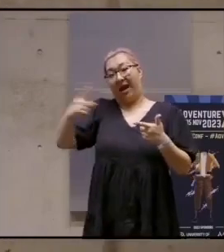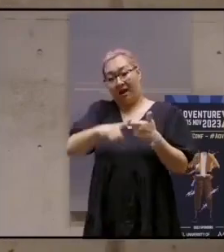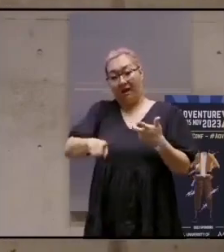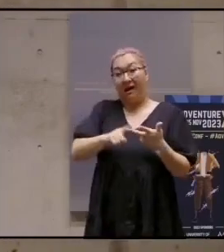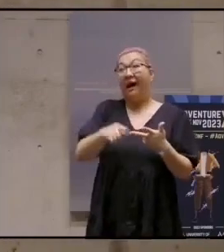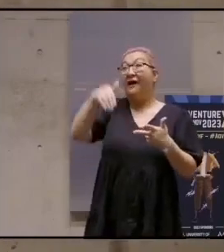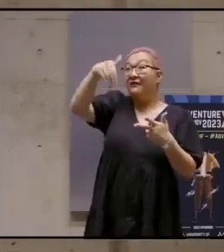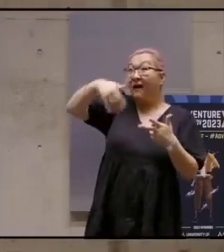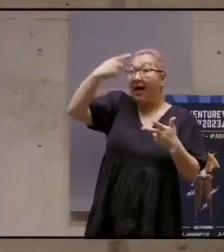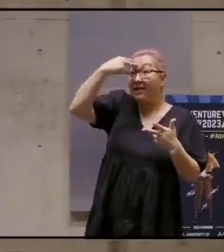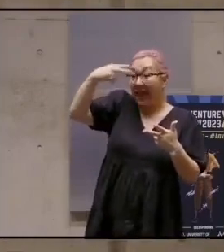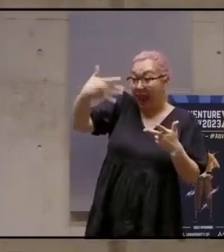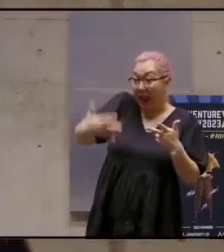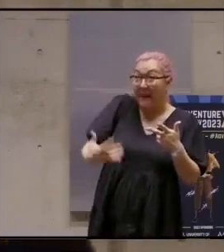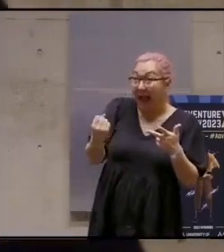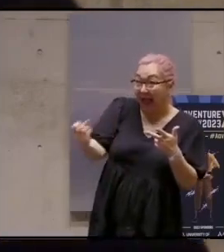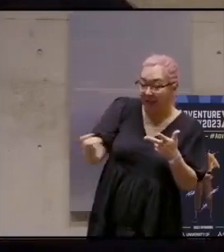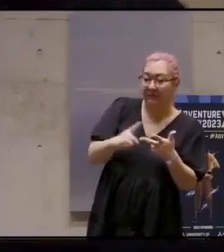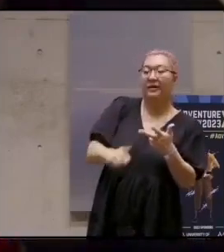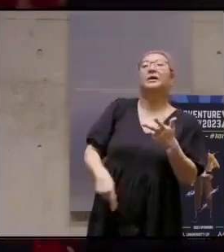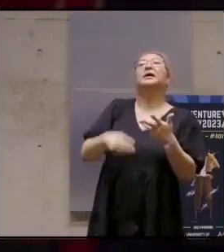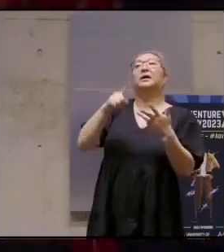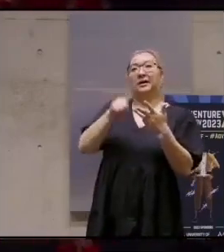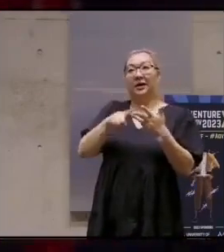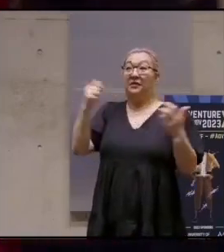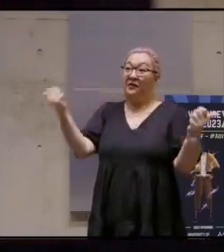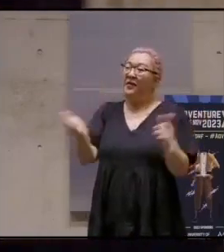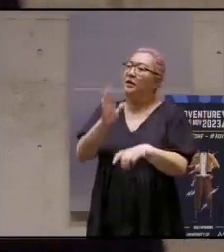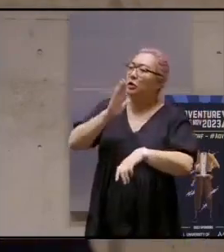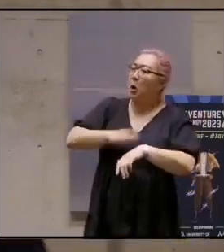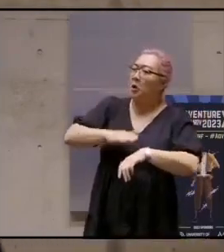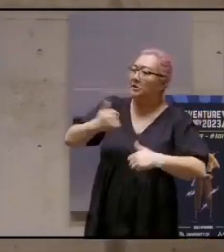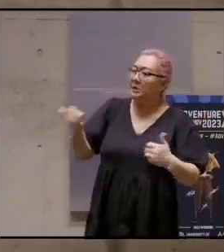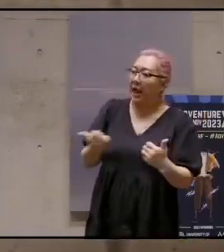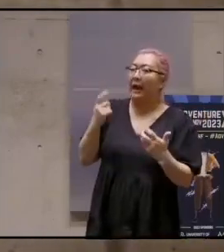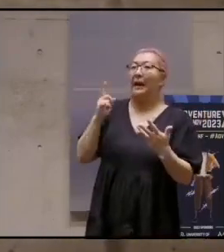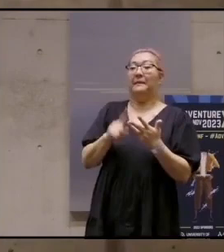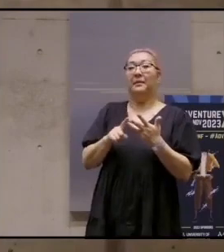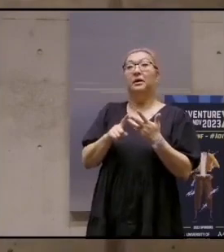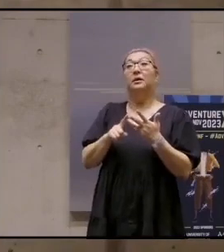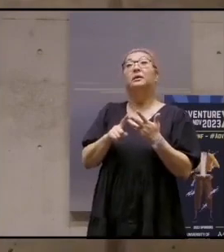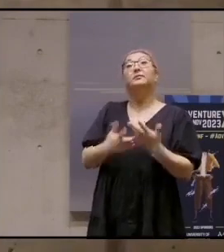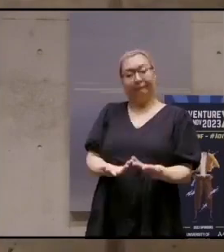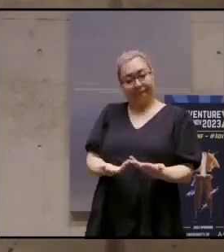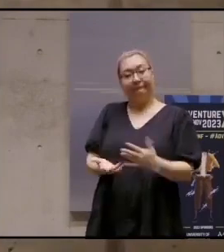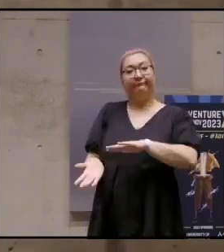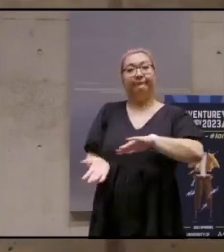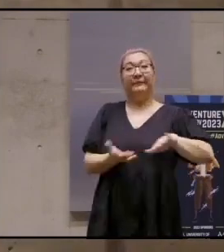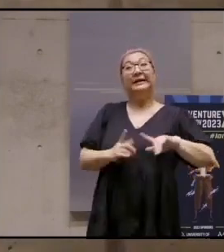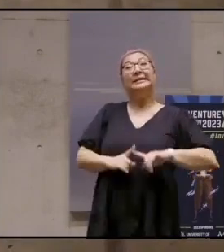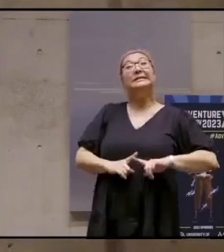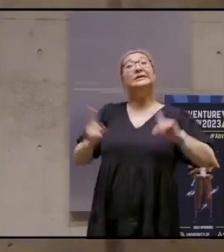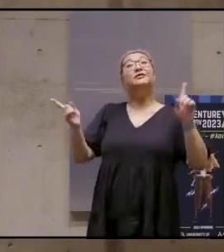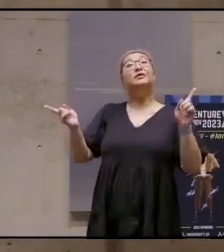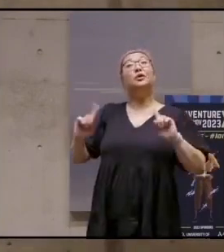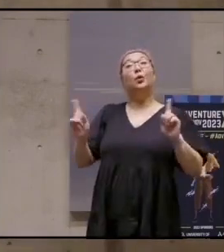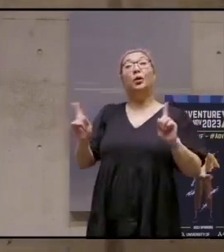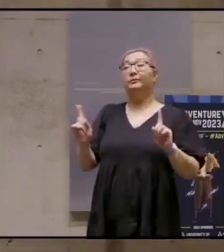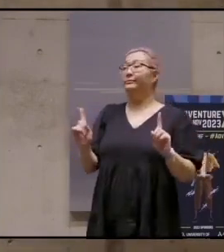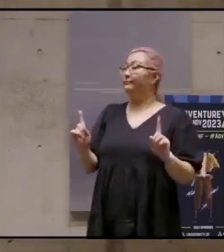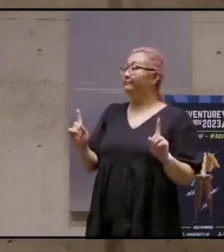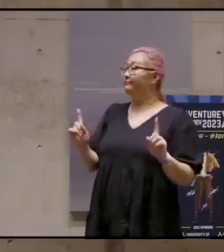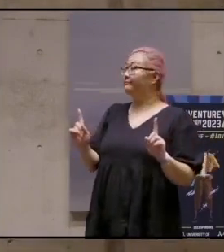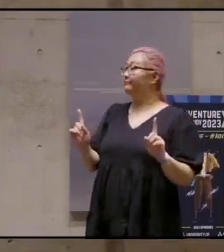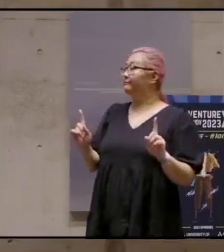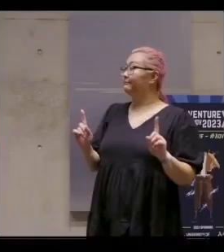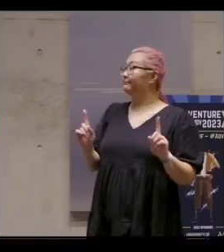on? I'm not. You'll need to end on time. What is different? Know what app you'll be using